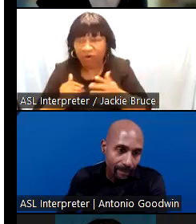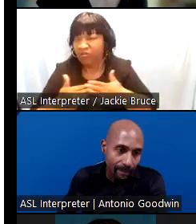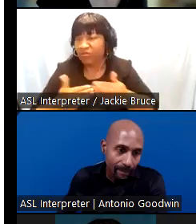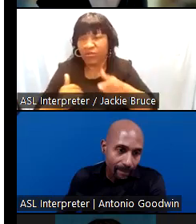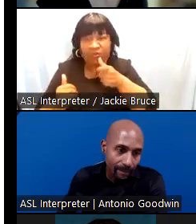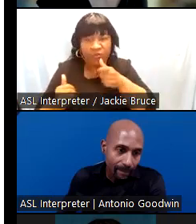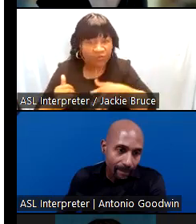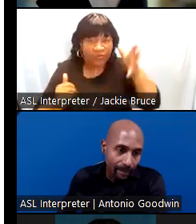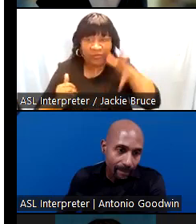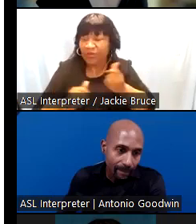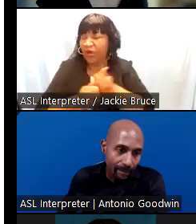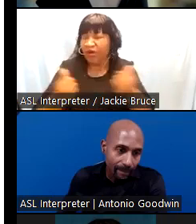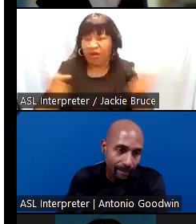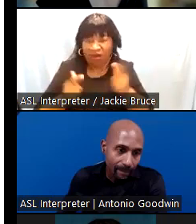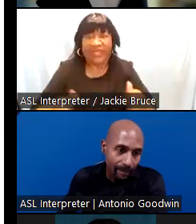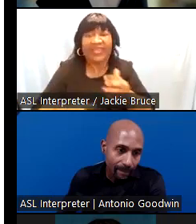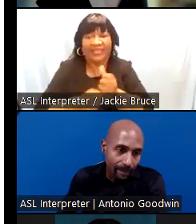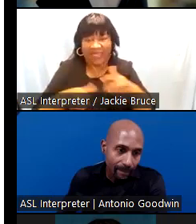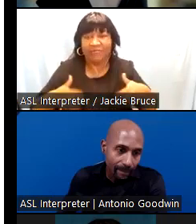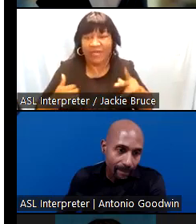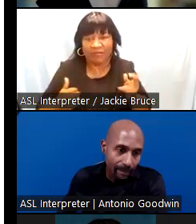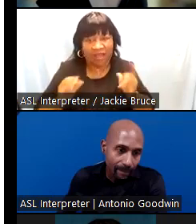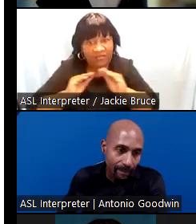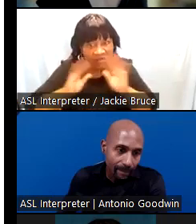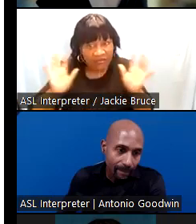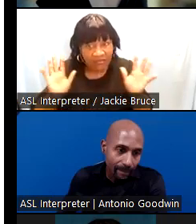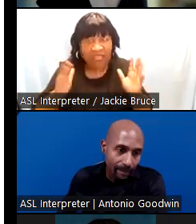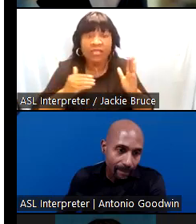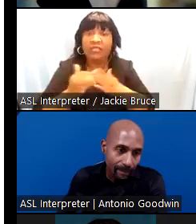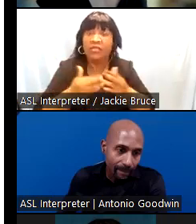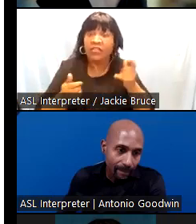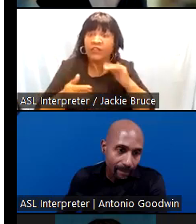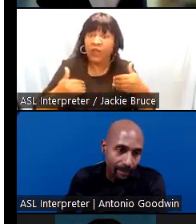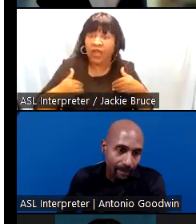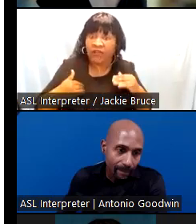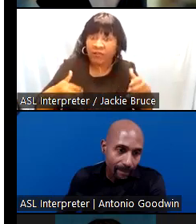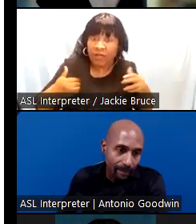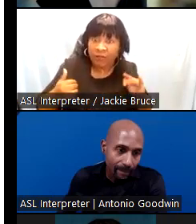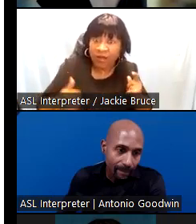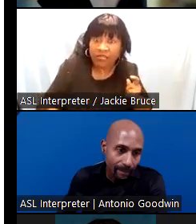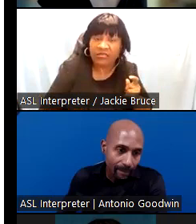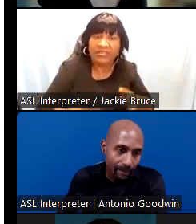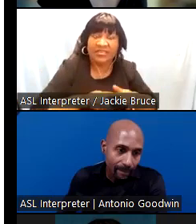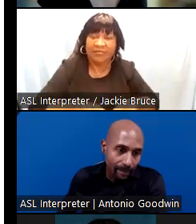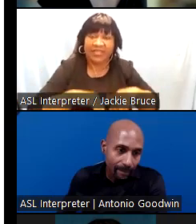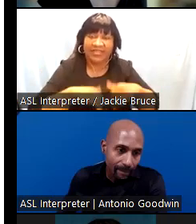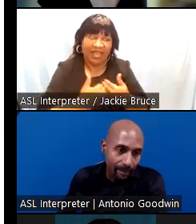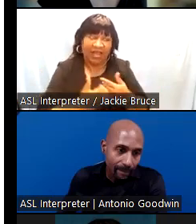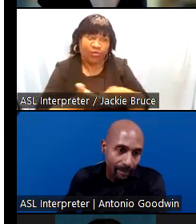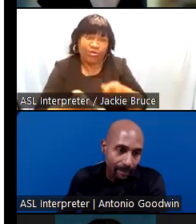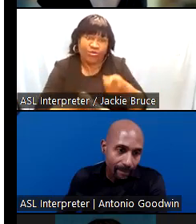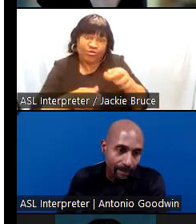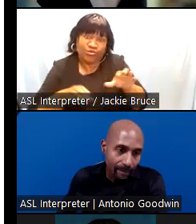can get monkeypox. And whether or not someone gets monkeypox is based on the behaviors that they are